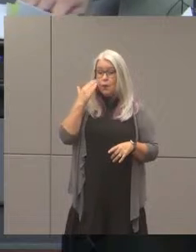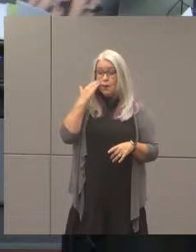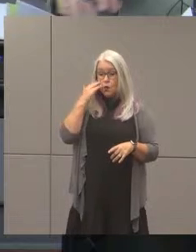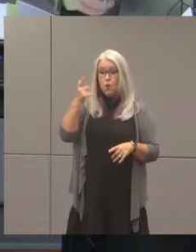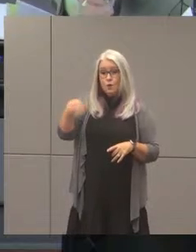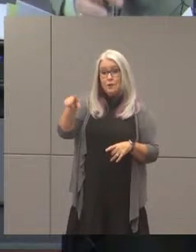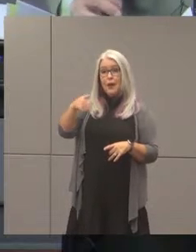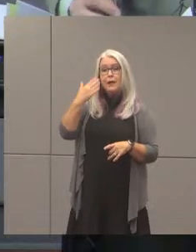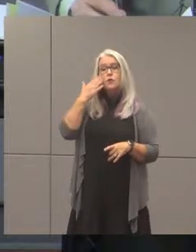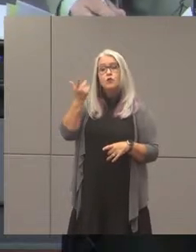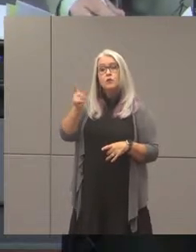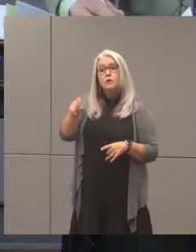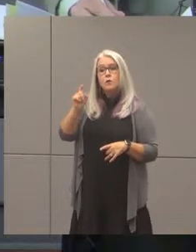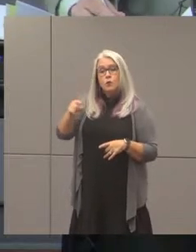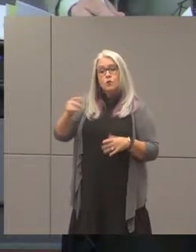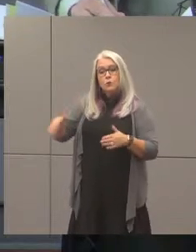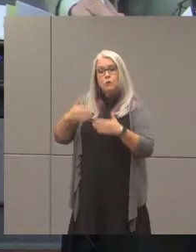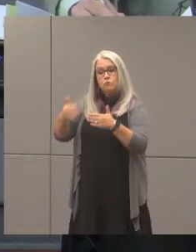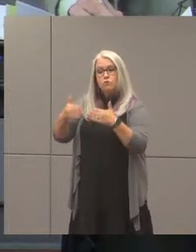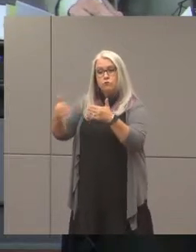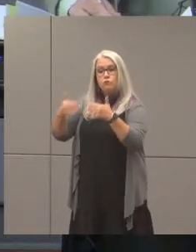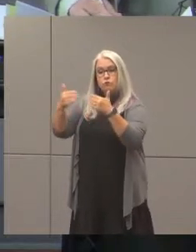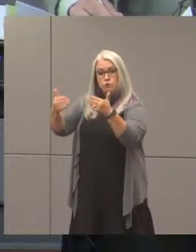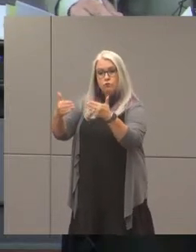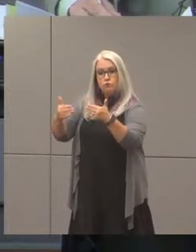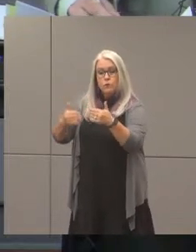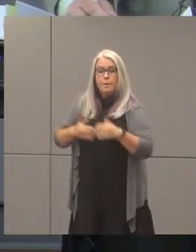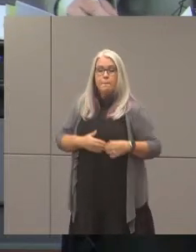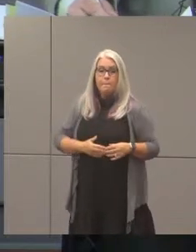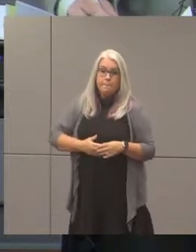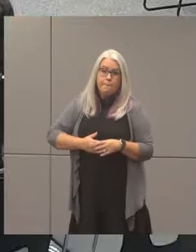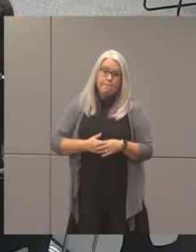she's supposed to be taking it forward.